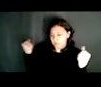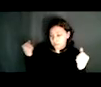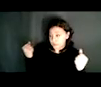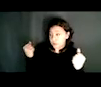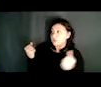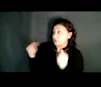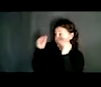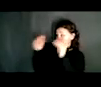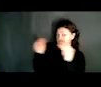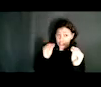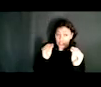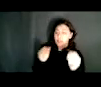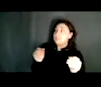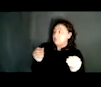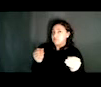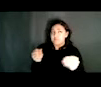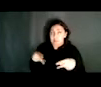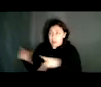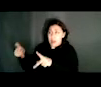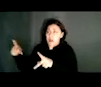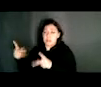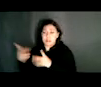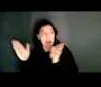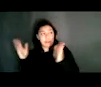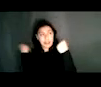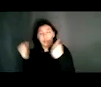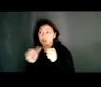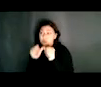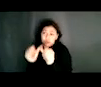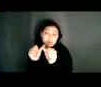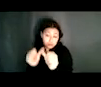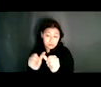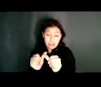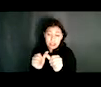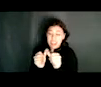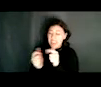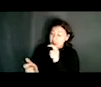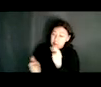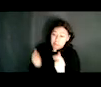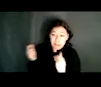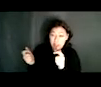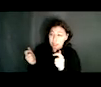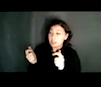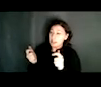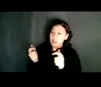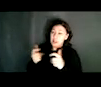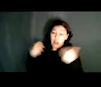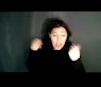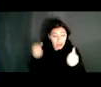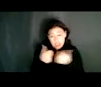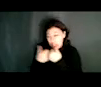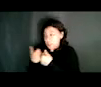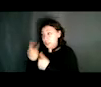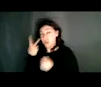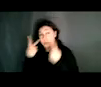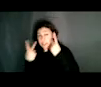generation of public health leaders to tackle the big pressing health challenges, both here in Rhode Island, across the United